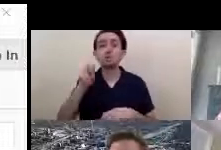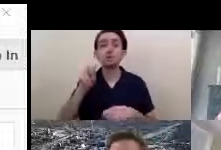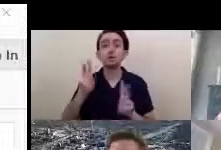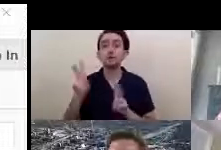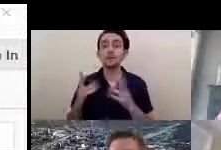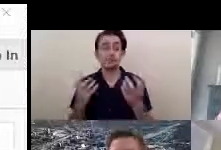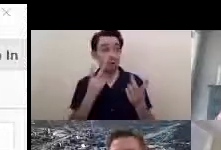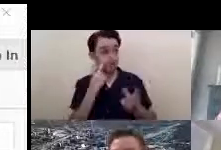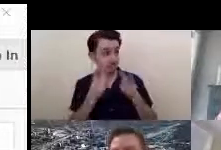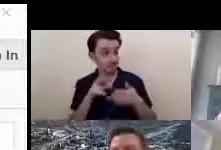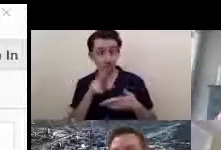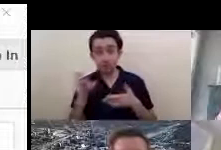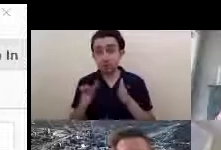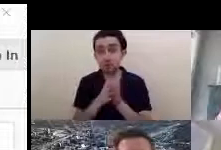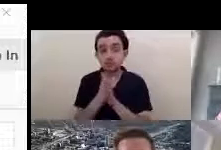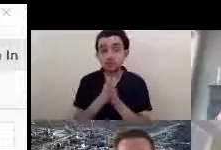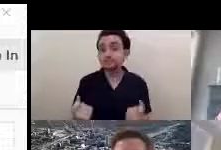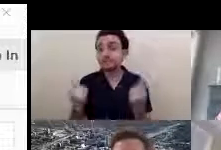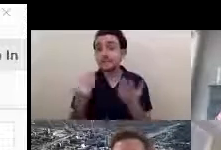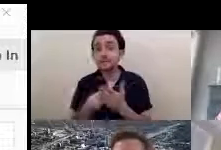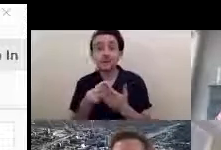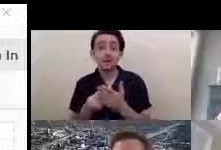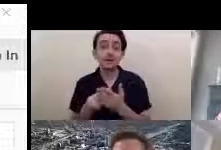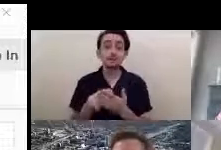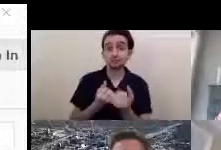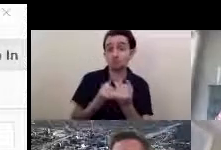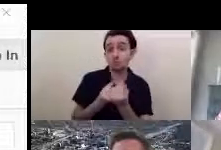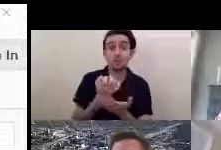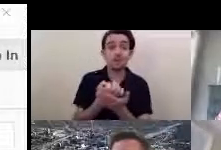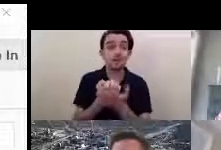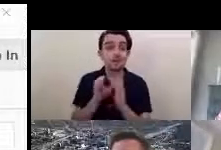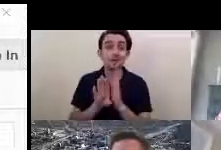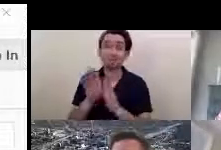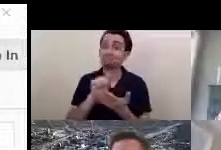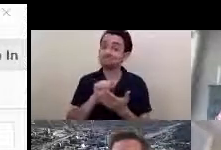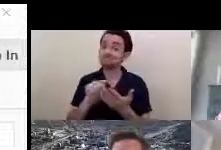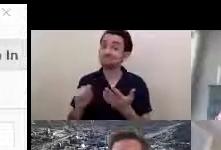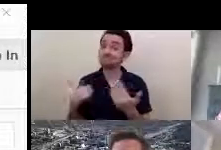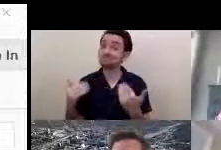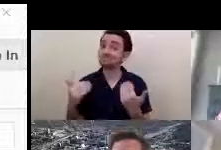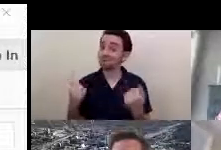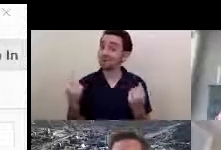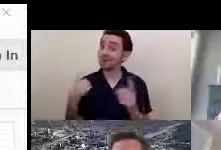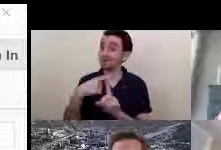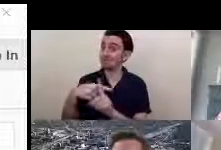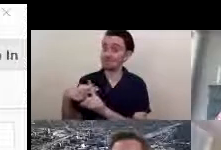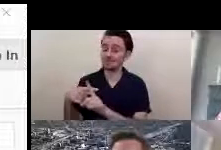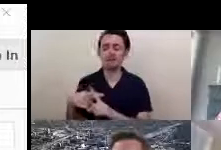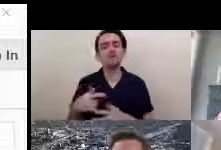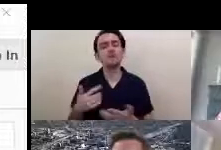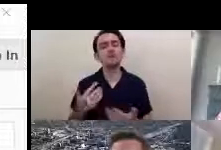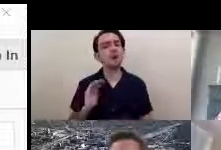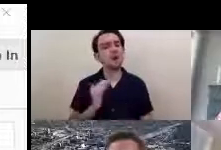is really important. And I think part of what we need to do is make sure that the folks who want to be